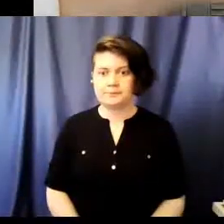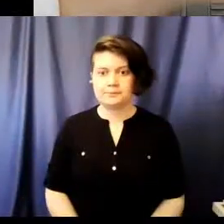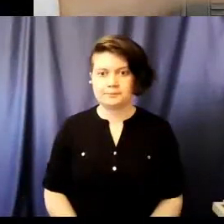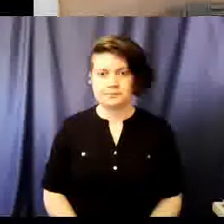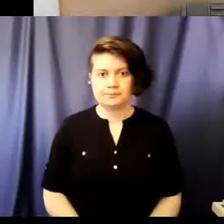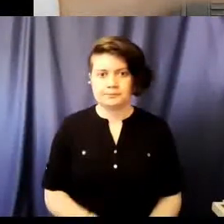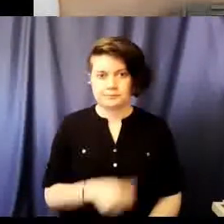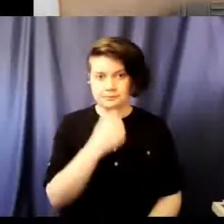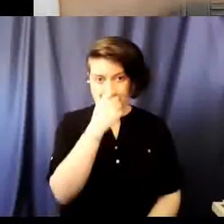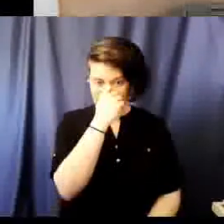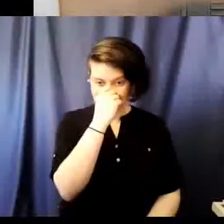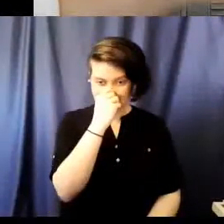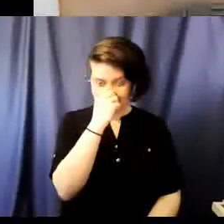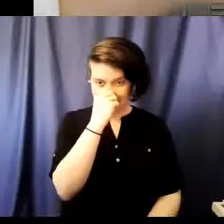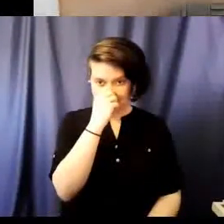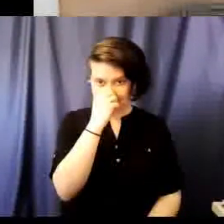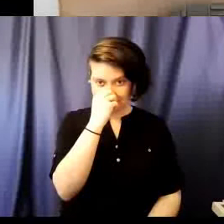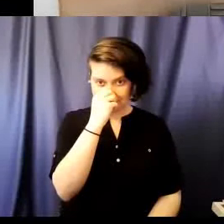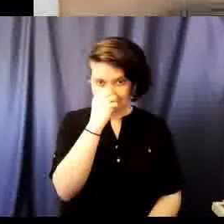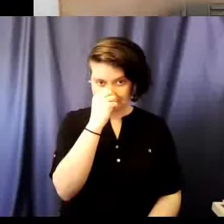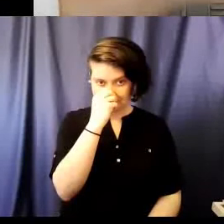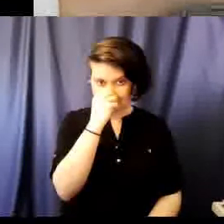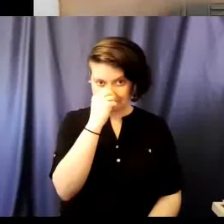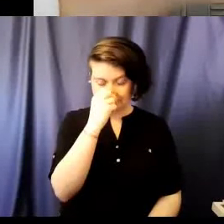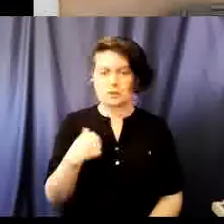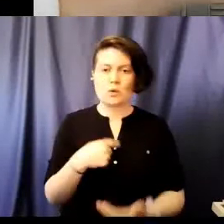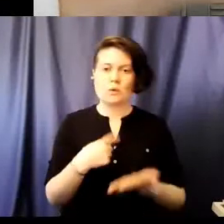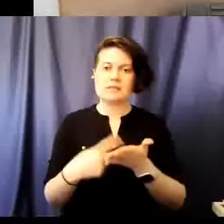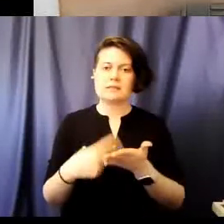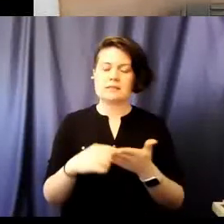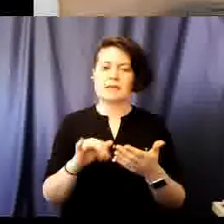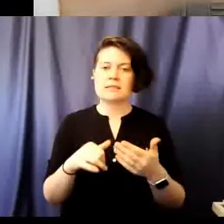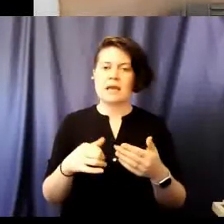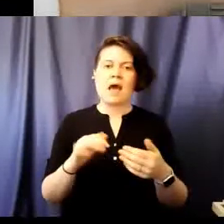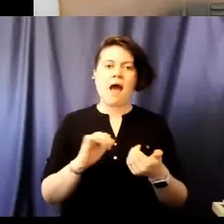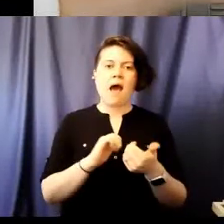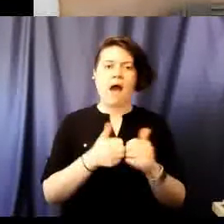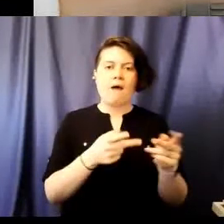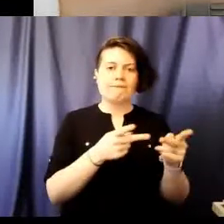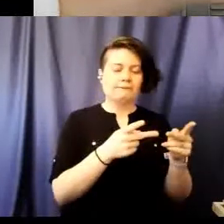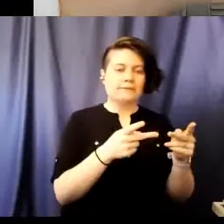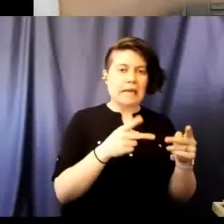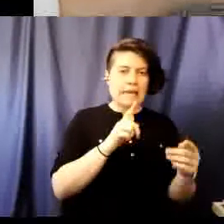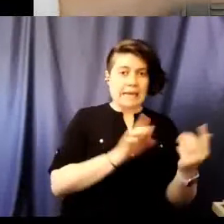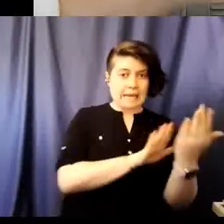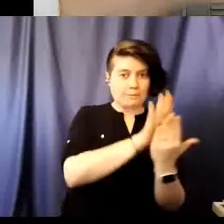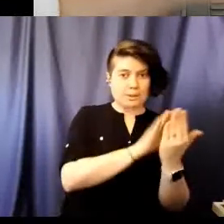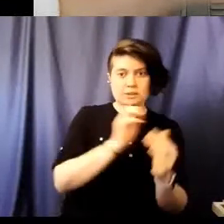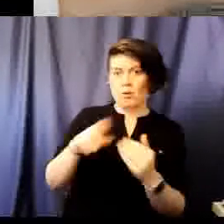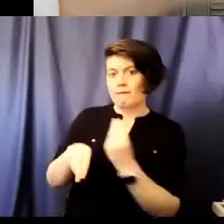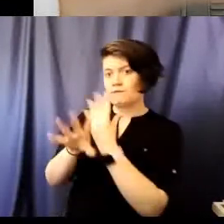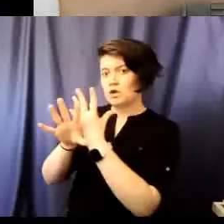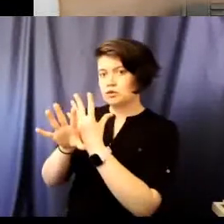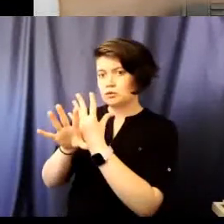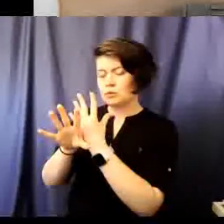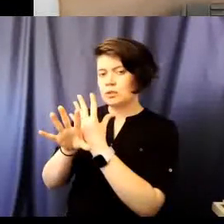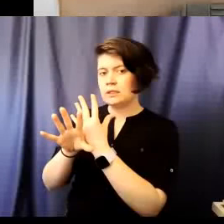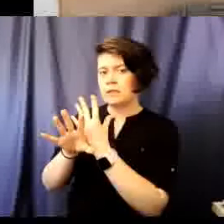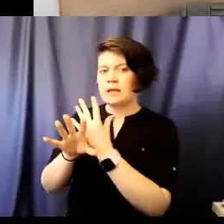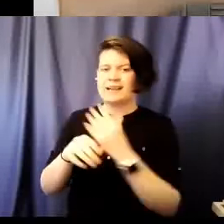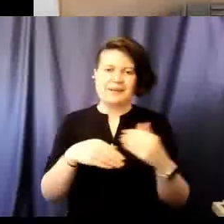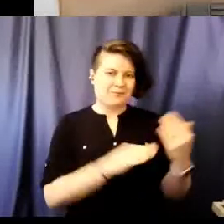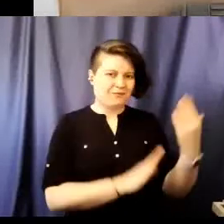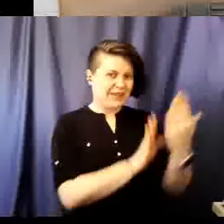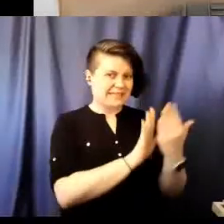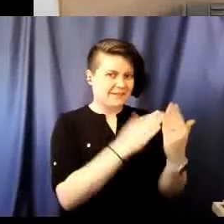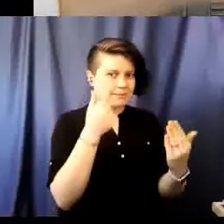So we already kind of talked about how a mixture of both virtual and in-person support groups are best practice, but considering the pandemic and the distance